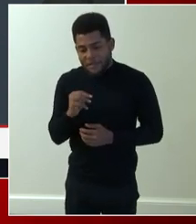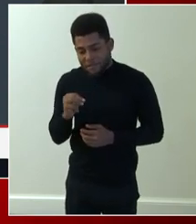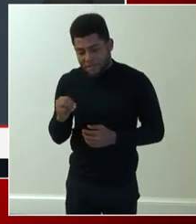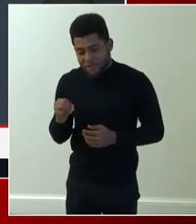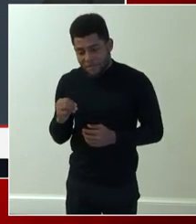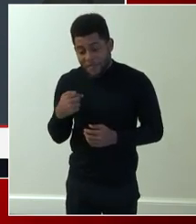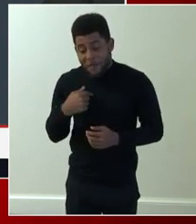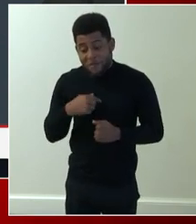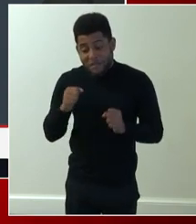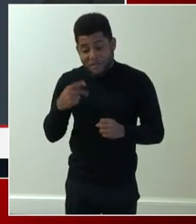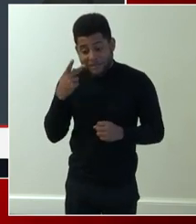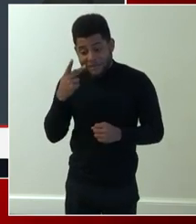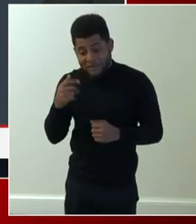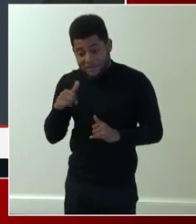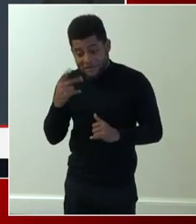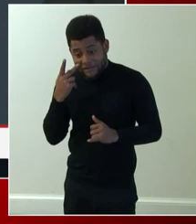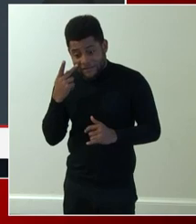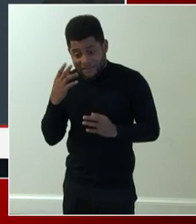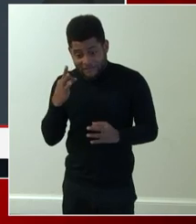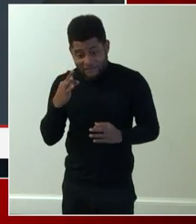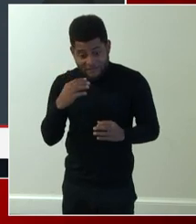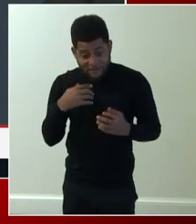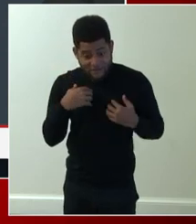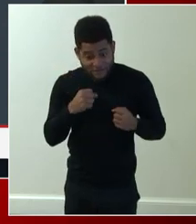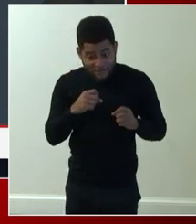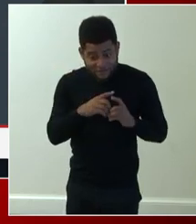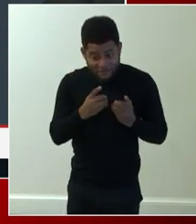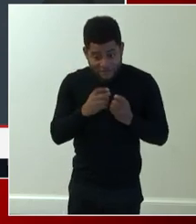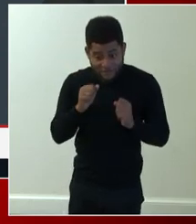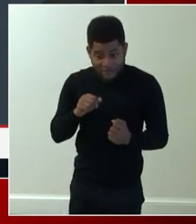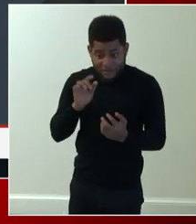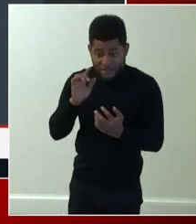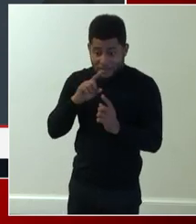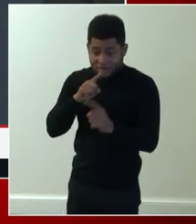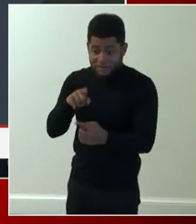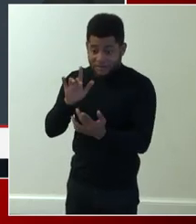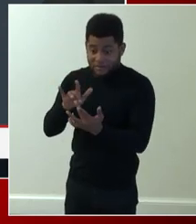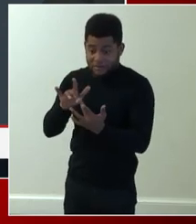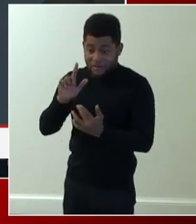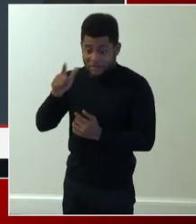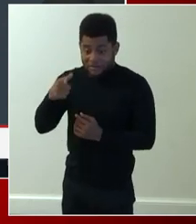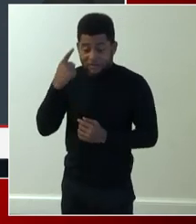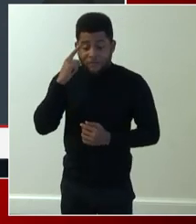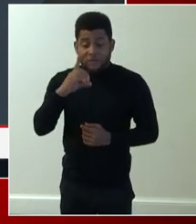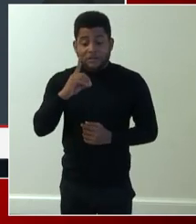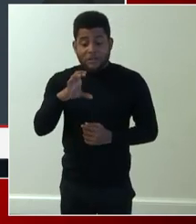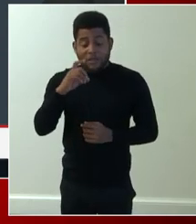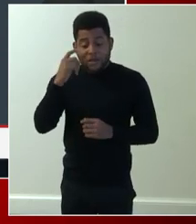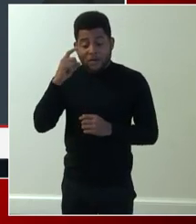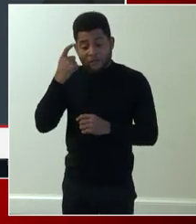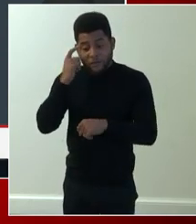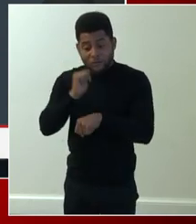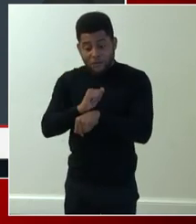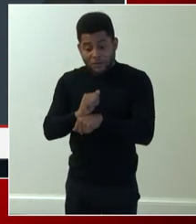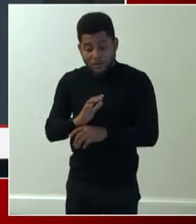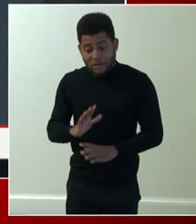the health department officials here do. For DC government employees, in terms of